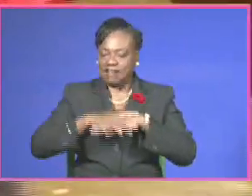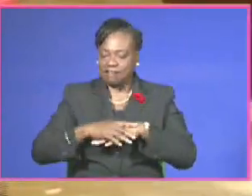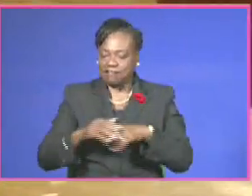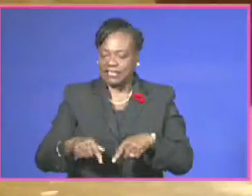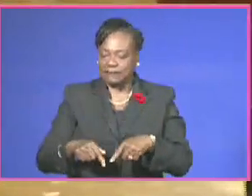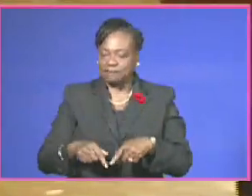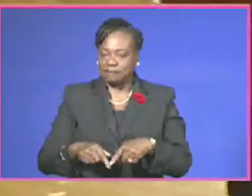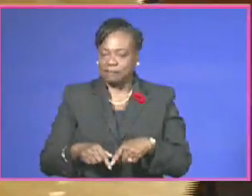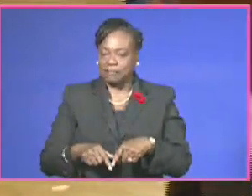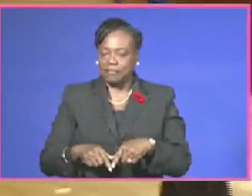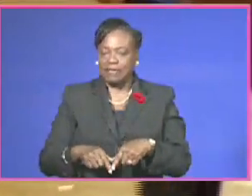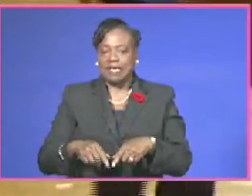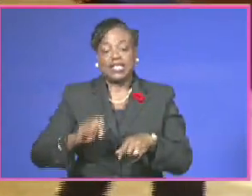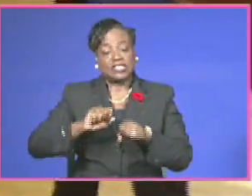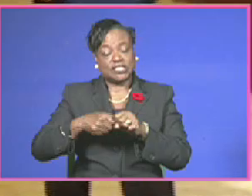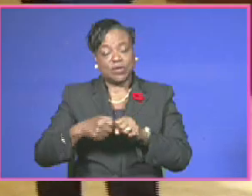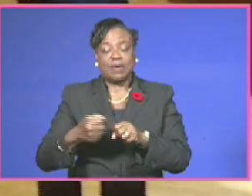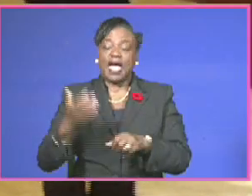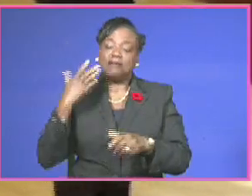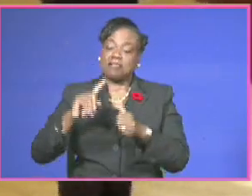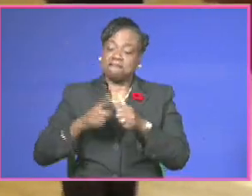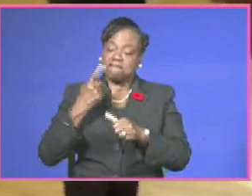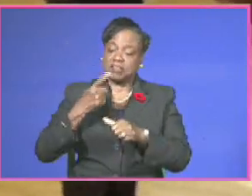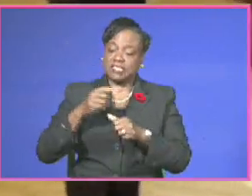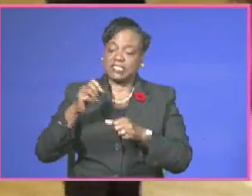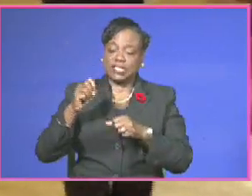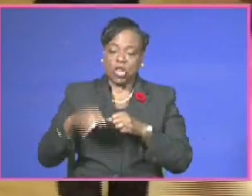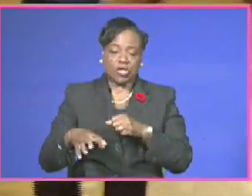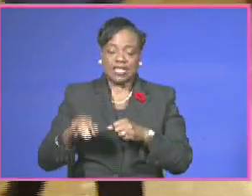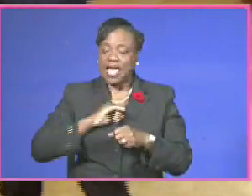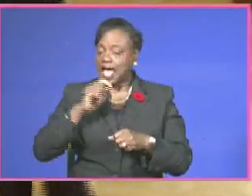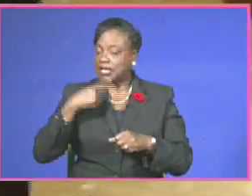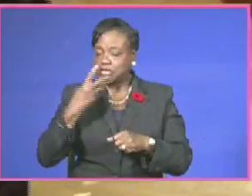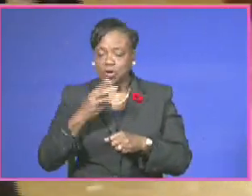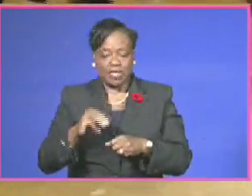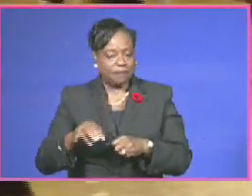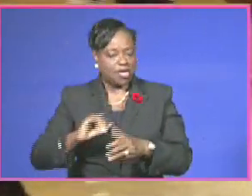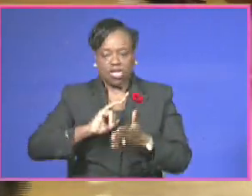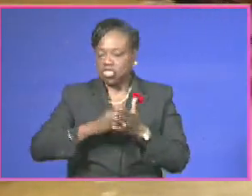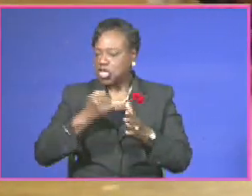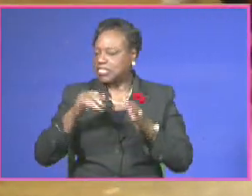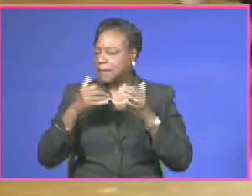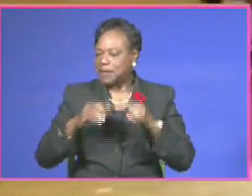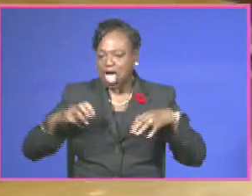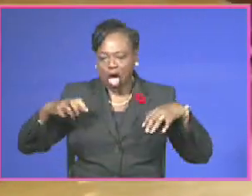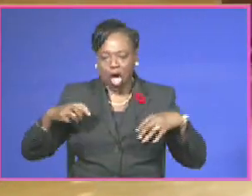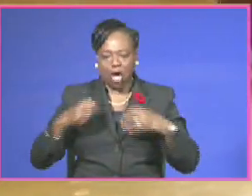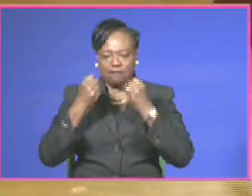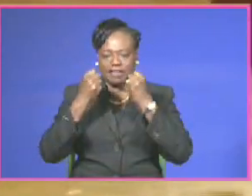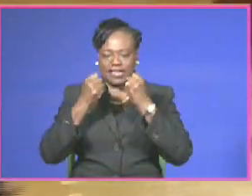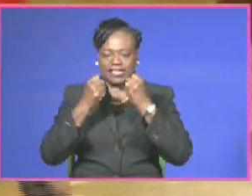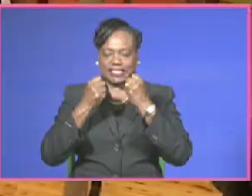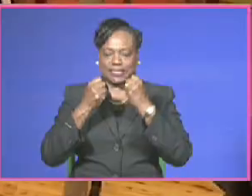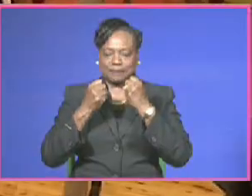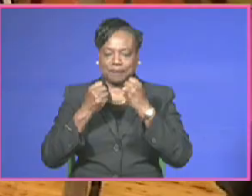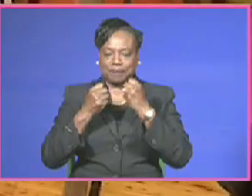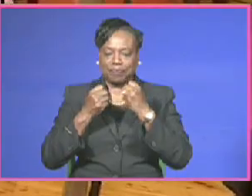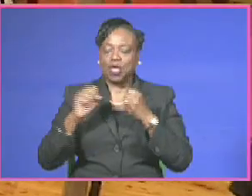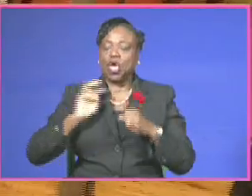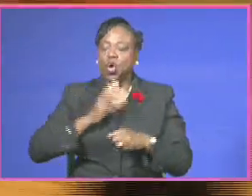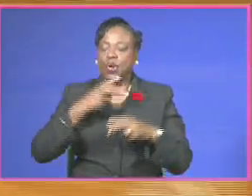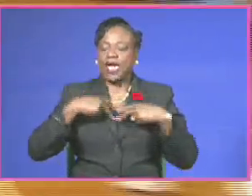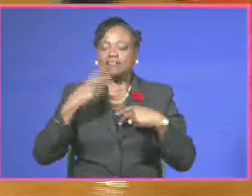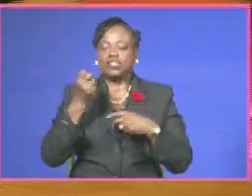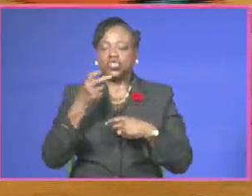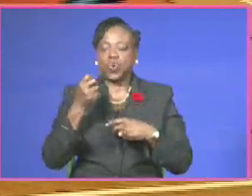just playing lackadaisical. So after that first loss, I came back and I told them, just play confident. We got a lot of 12th graders on the team, so I told them that's